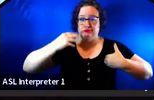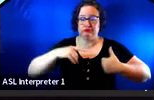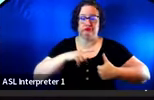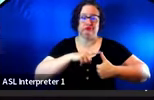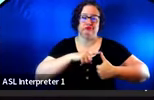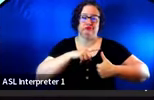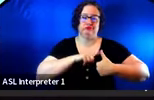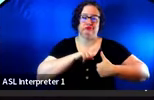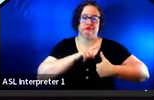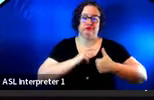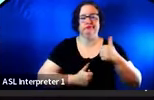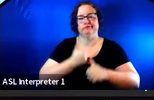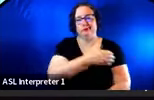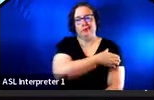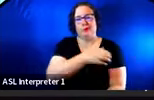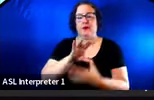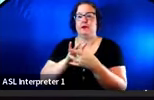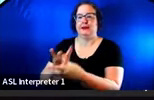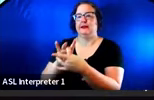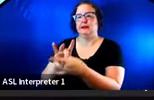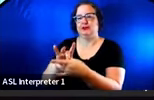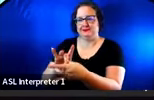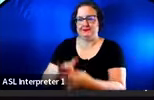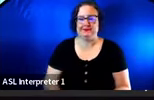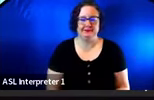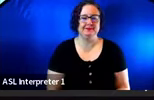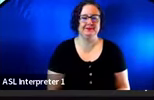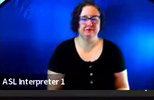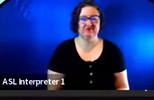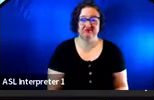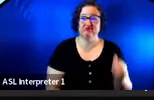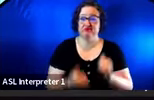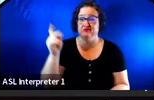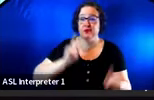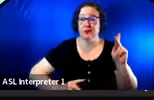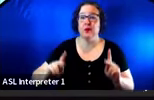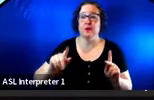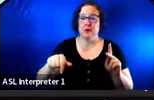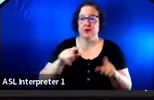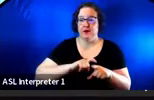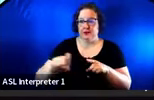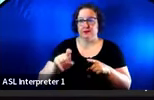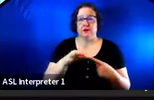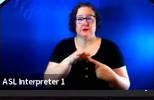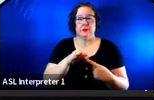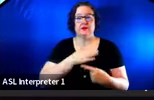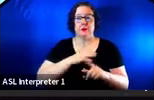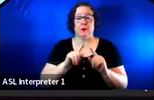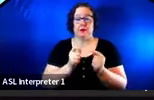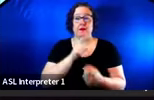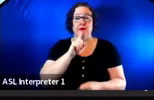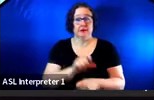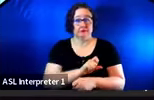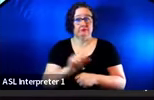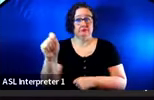powerful one is connection. I think most of the people on this call, especially with my team for sure, I would